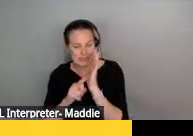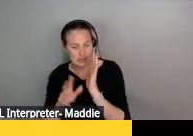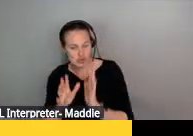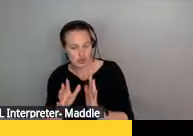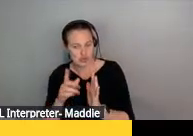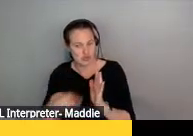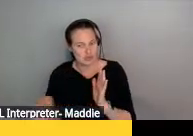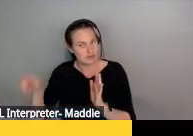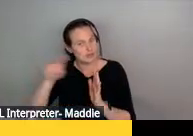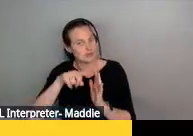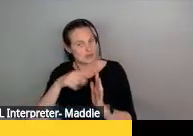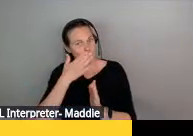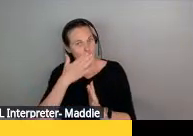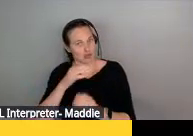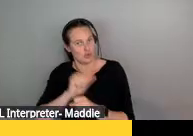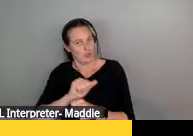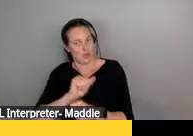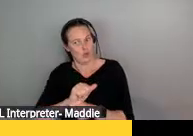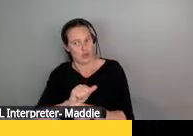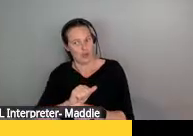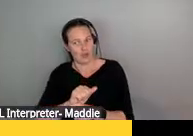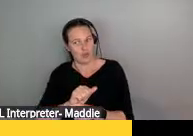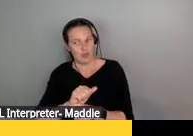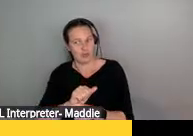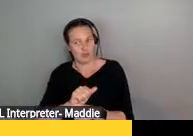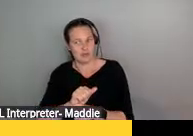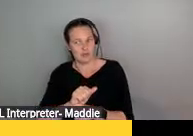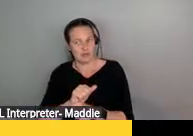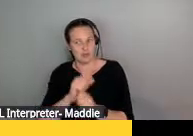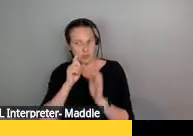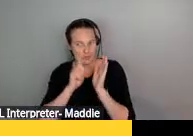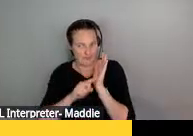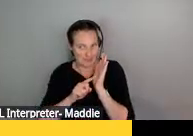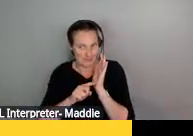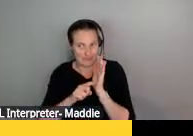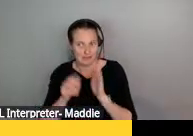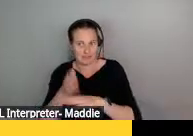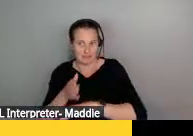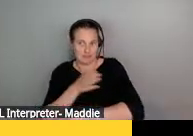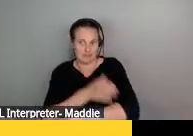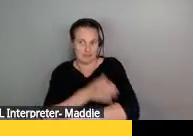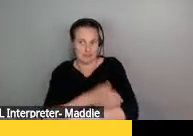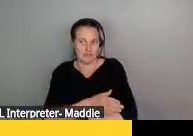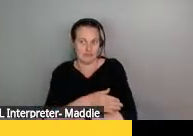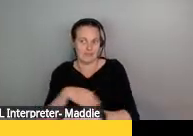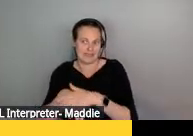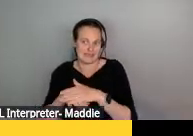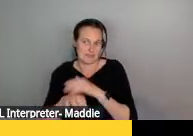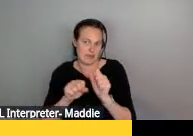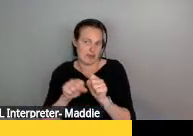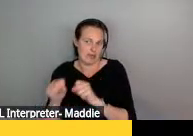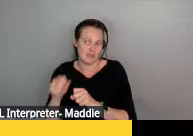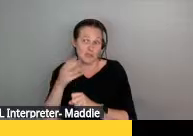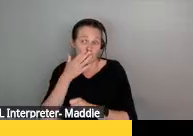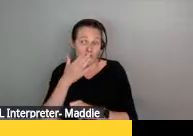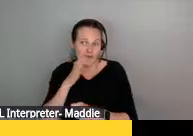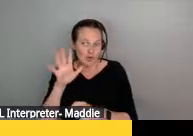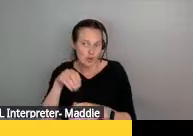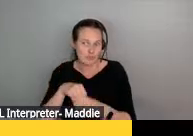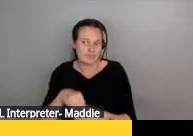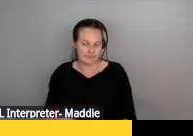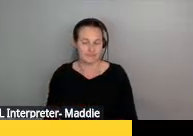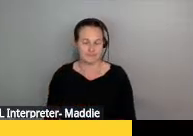doing great work to investigate and improve accessibility. So thank you for your role in that. Thank